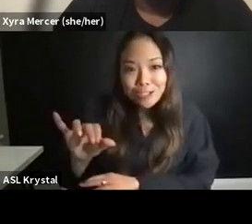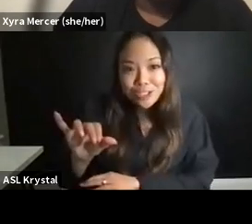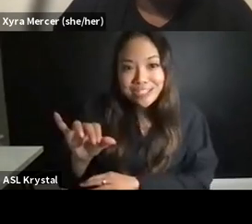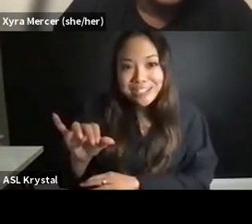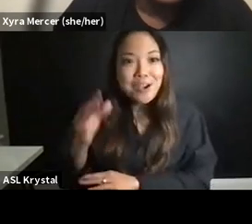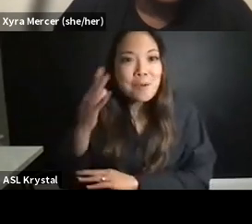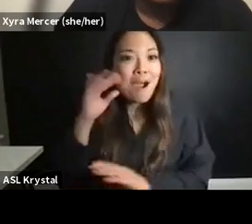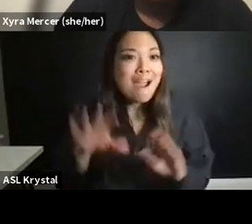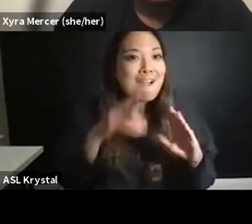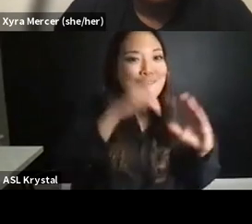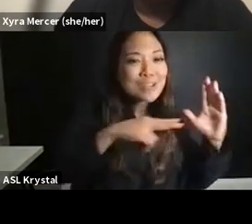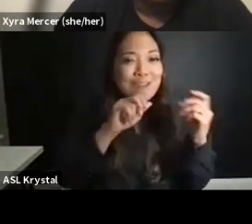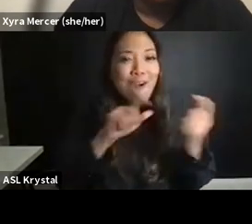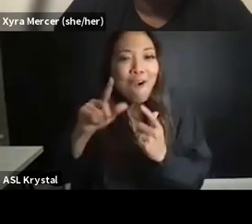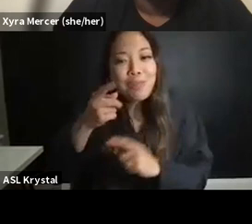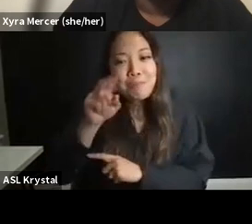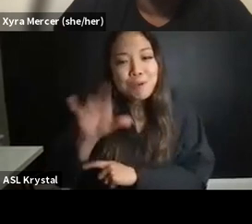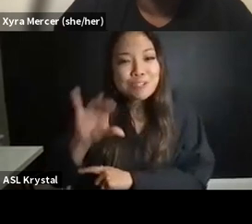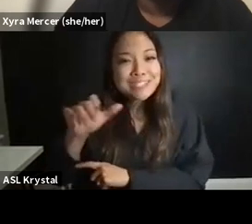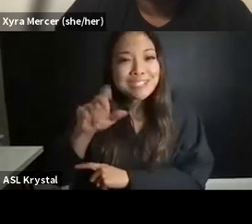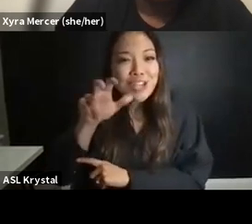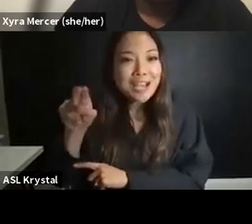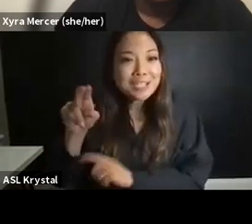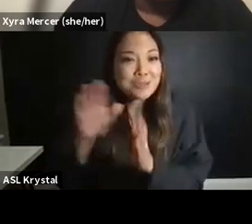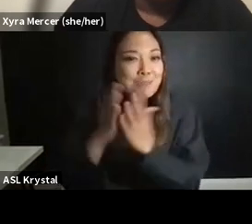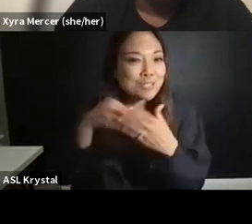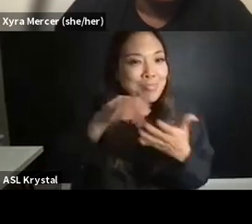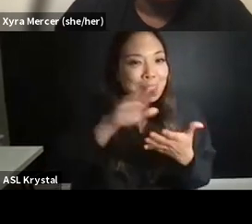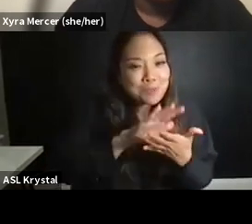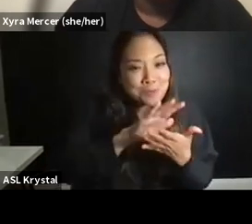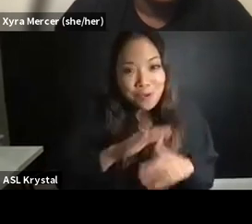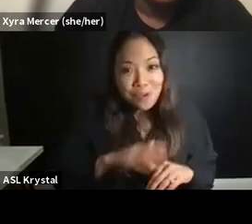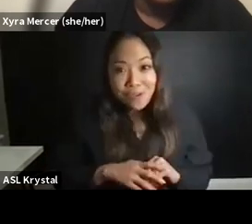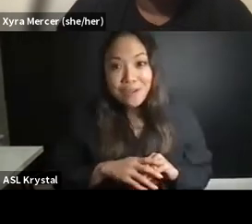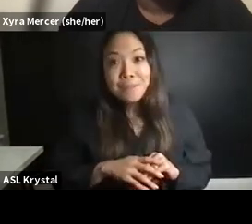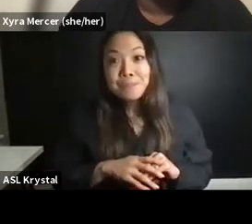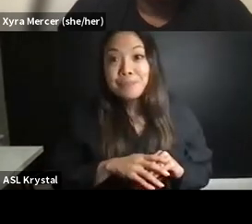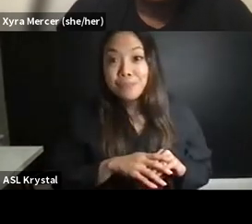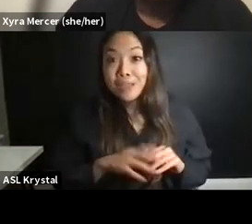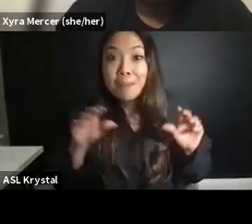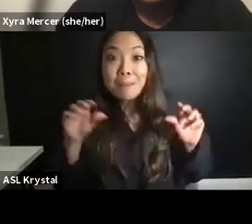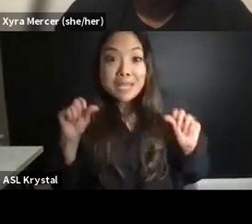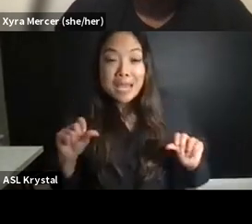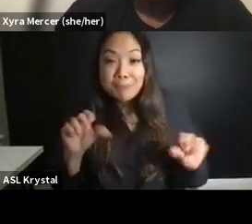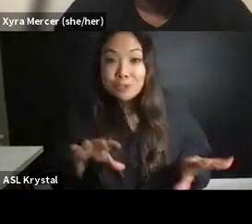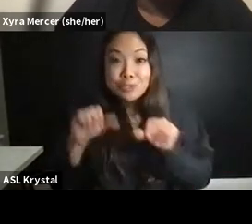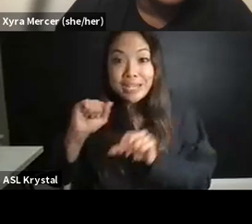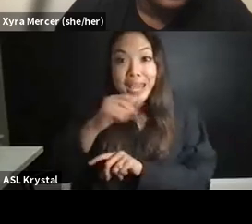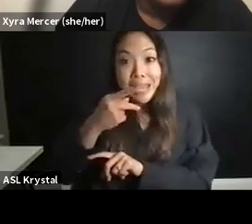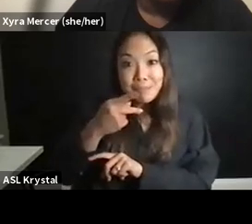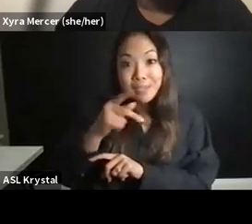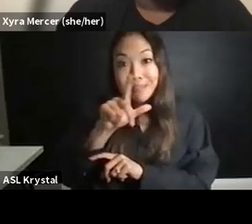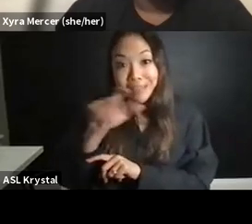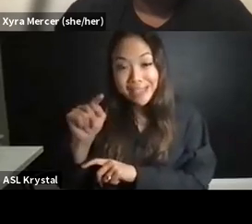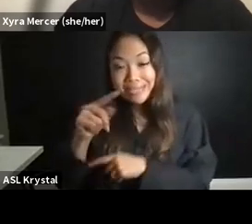love of how complex history can be along with being able to even take ap lit last year and ap lang this year so thank